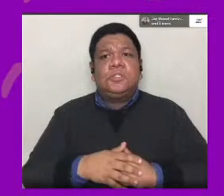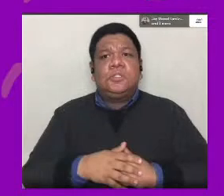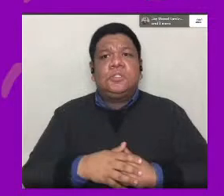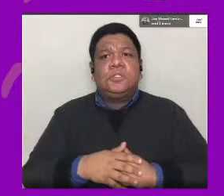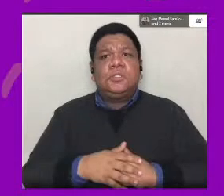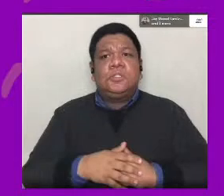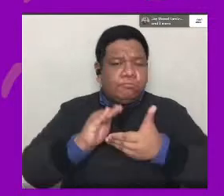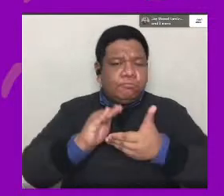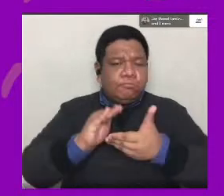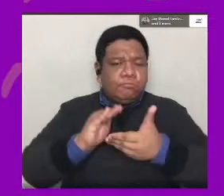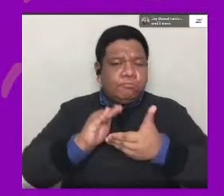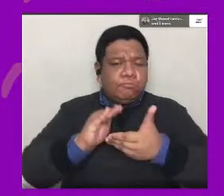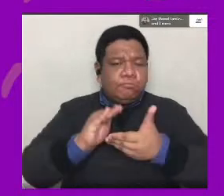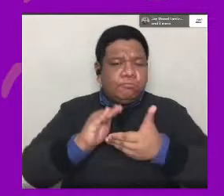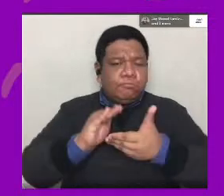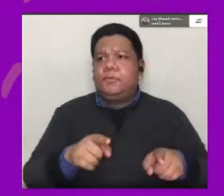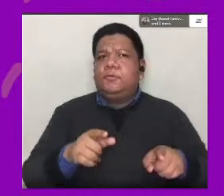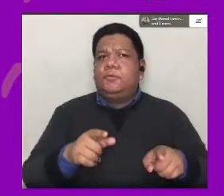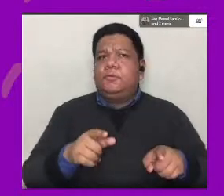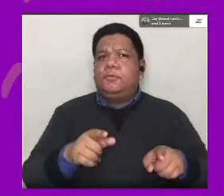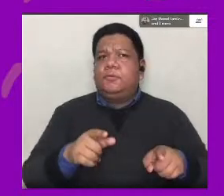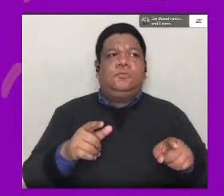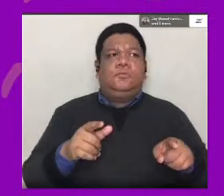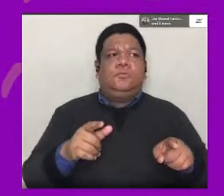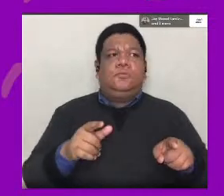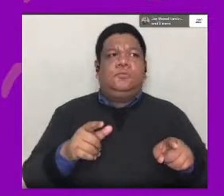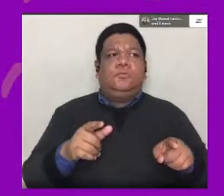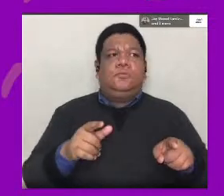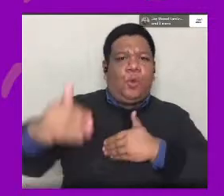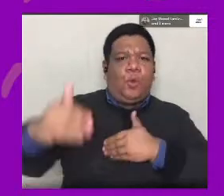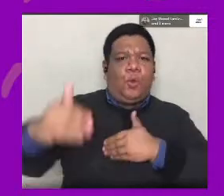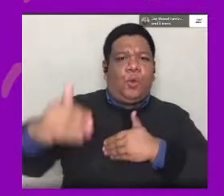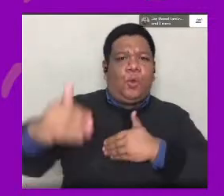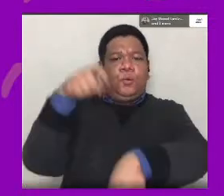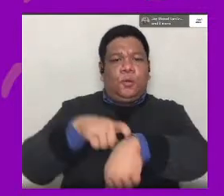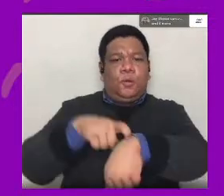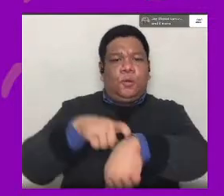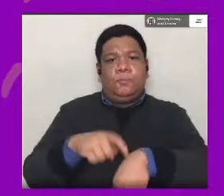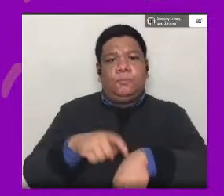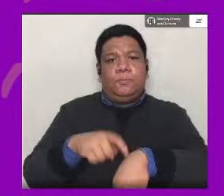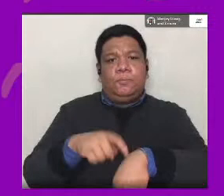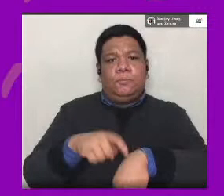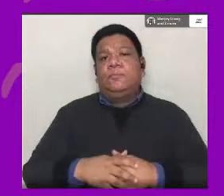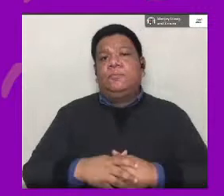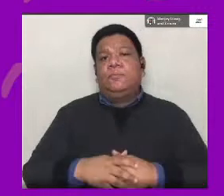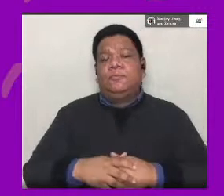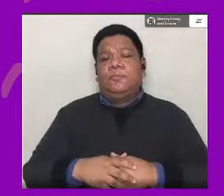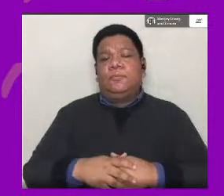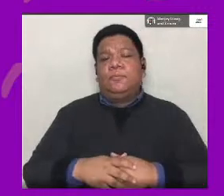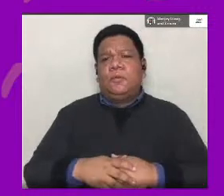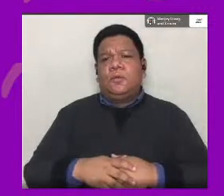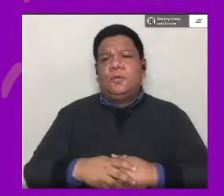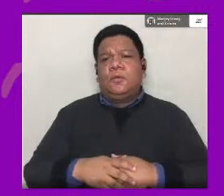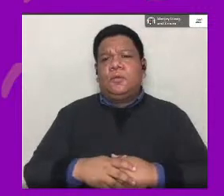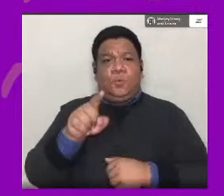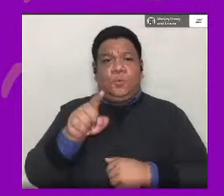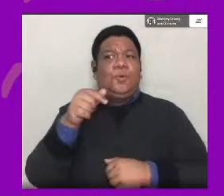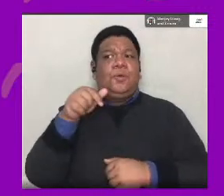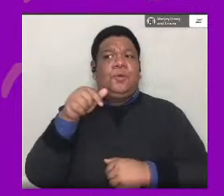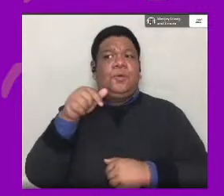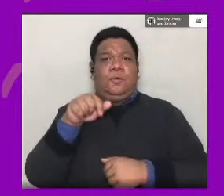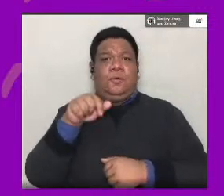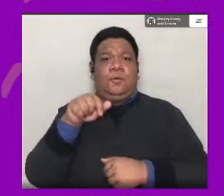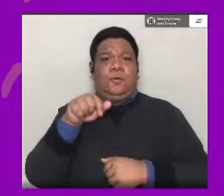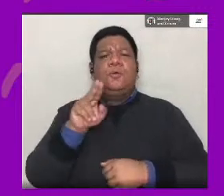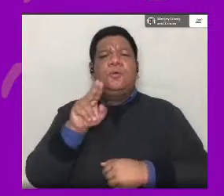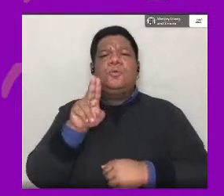over the long term. Just quickly, this policy makes clear that all USAID staff have a responsibility to prevent and